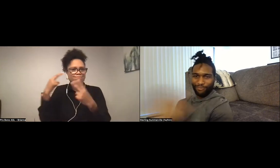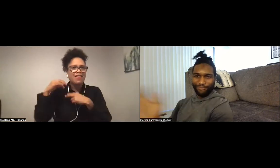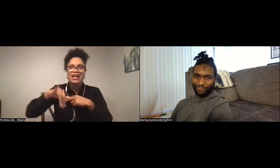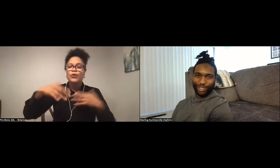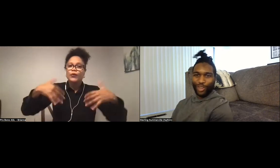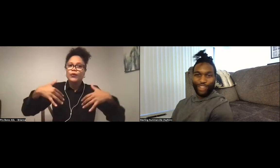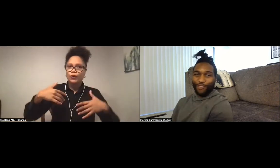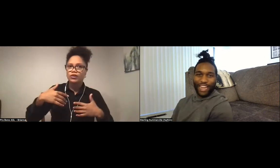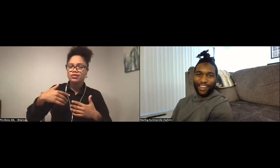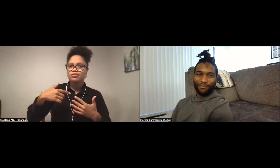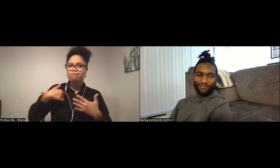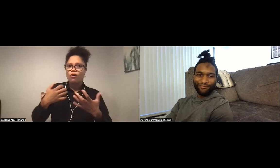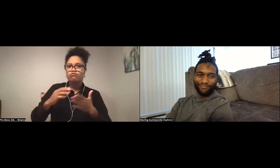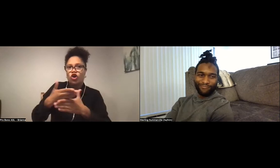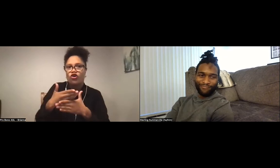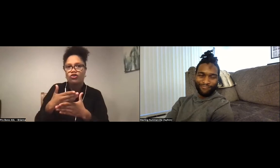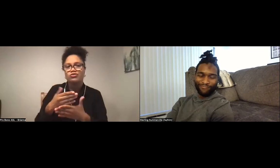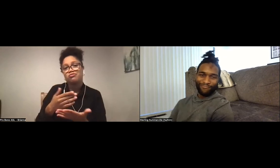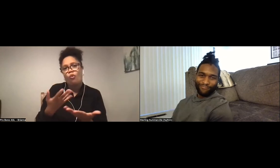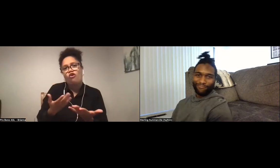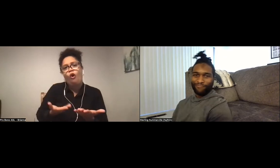So just wanted to offer that up.